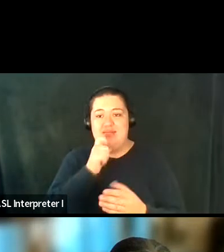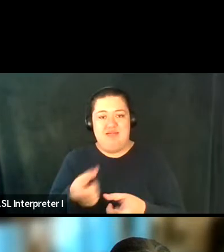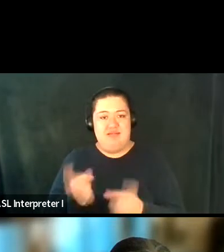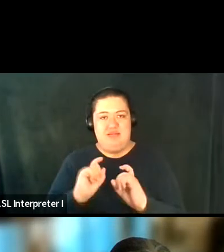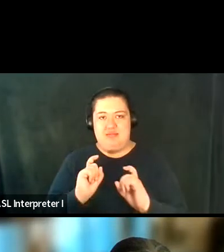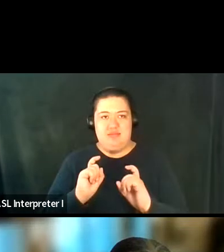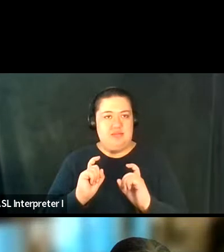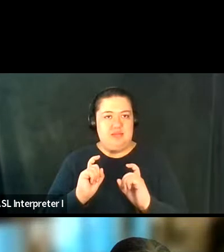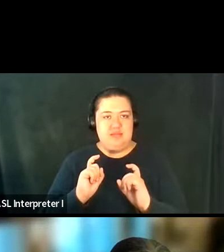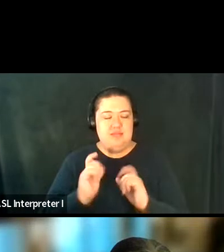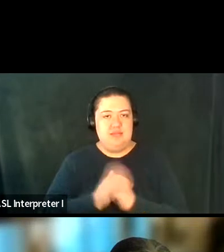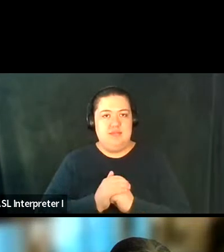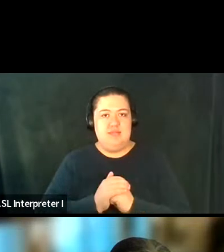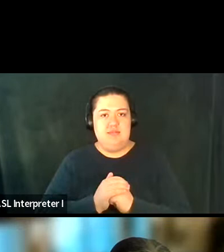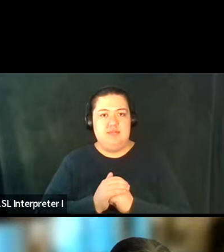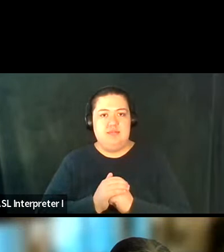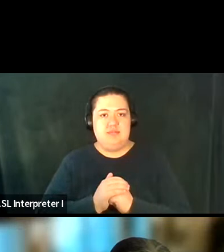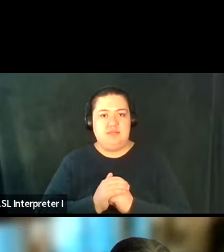list.